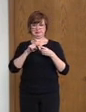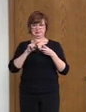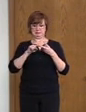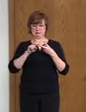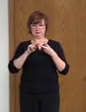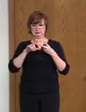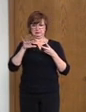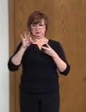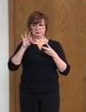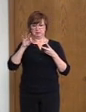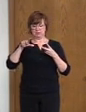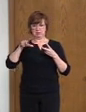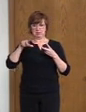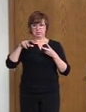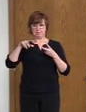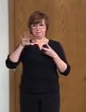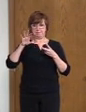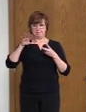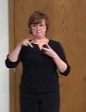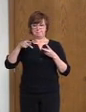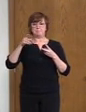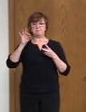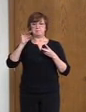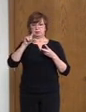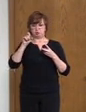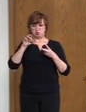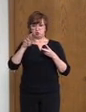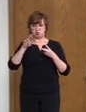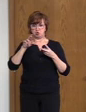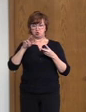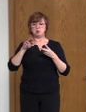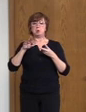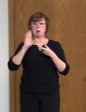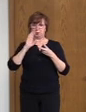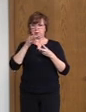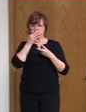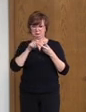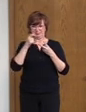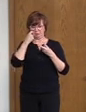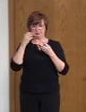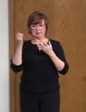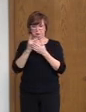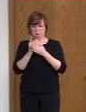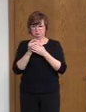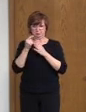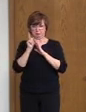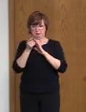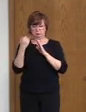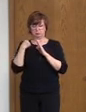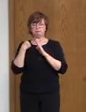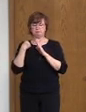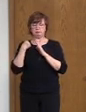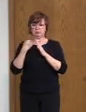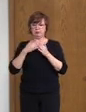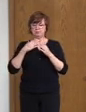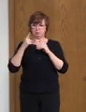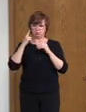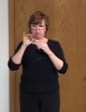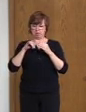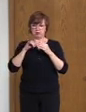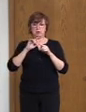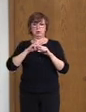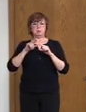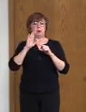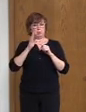is delivered to this province. We look forward to starting that as soon as possible. Until then, our message is the